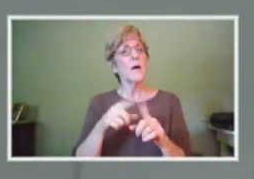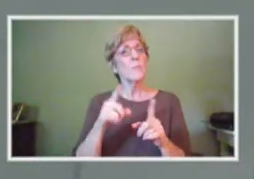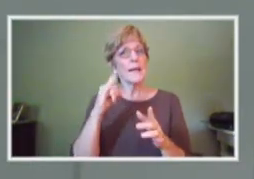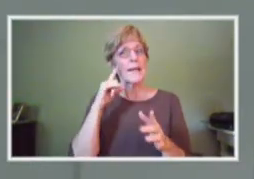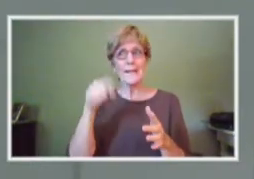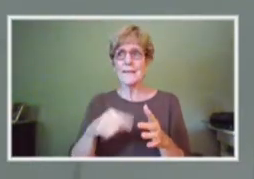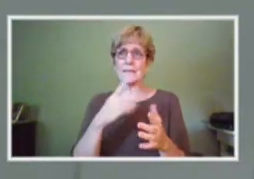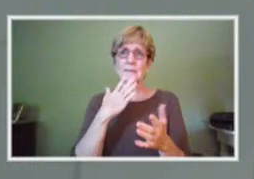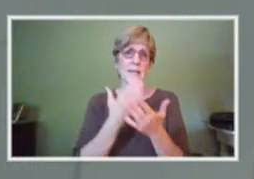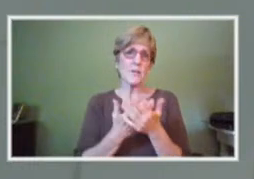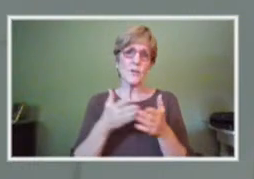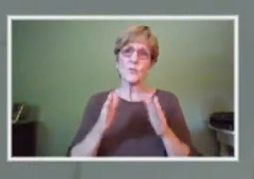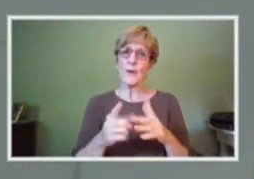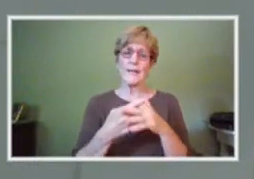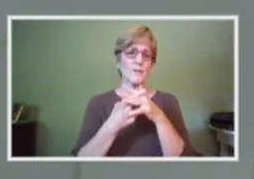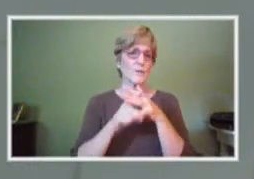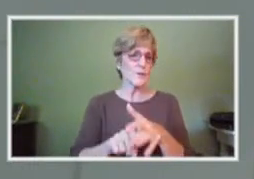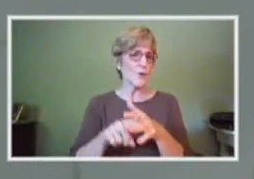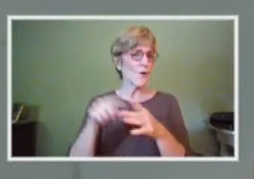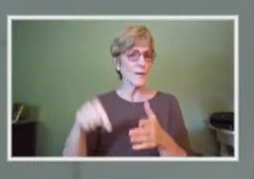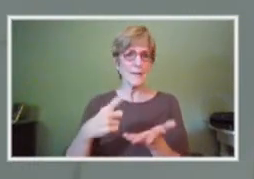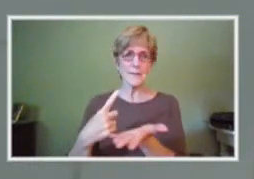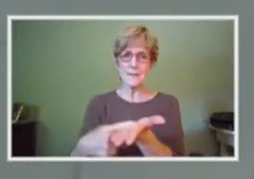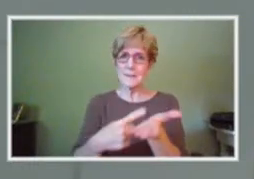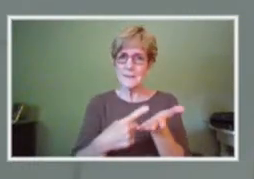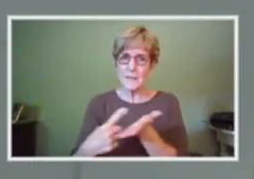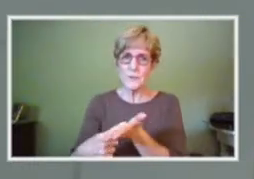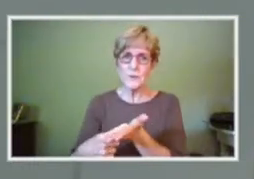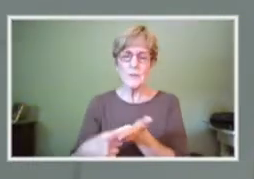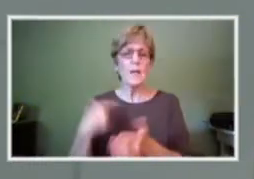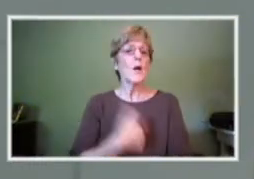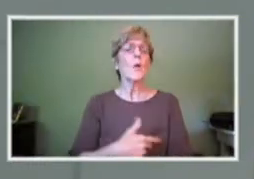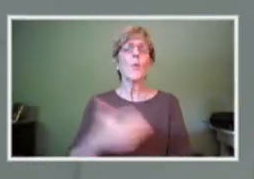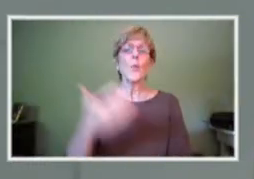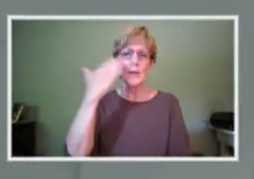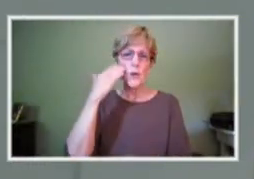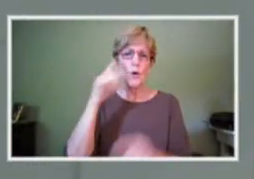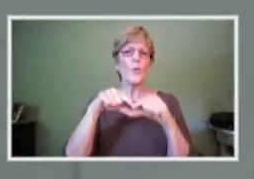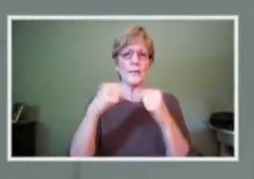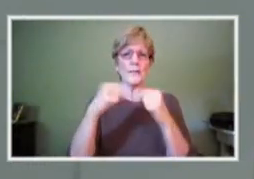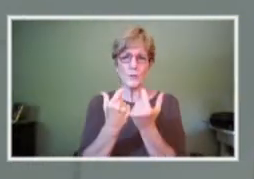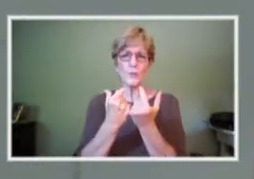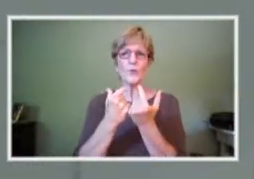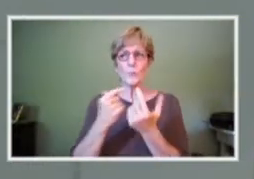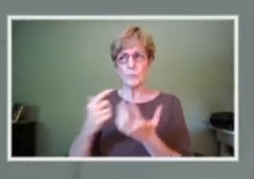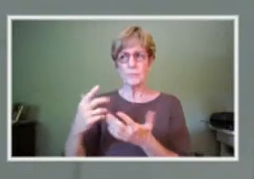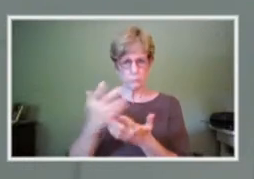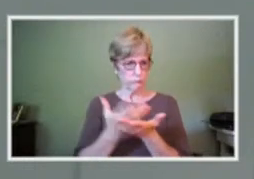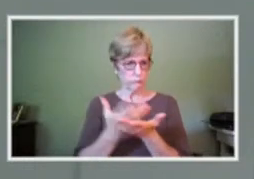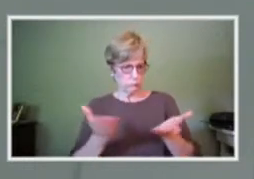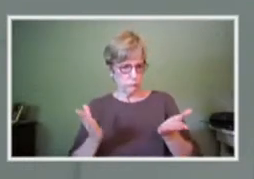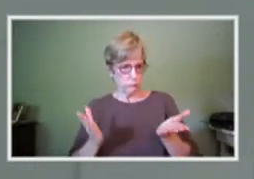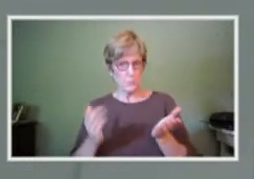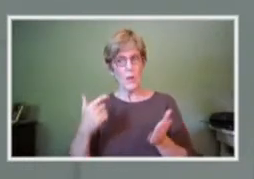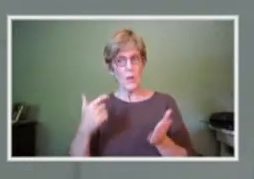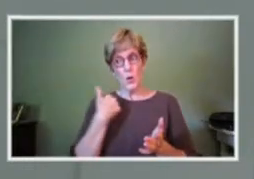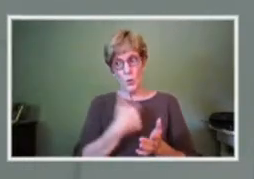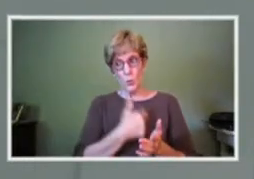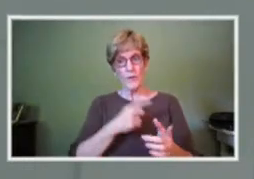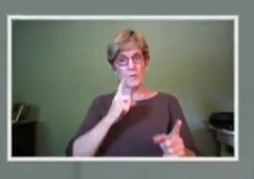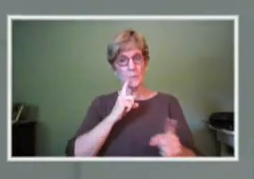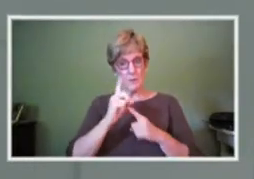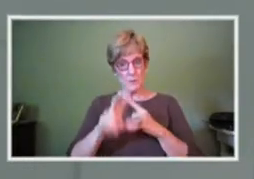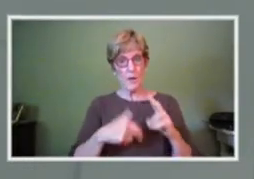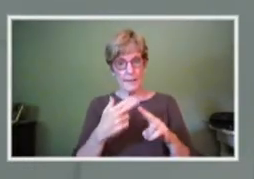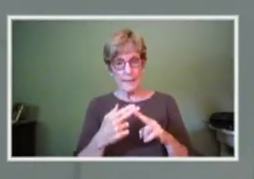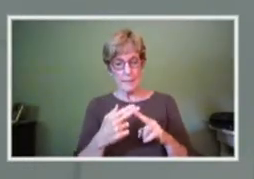way to start this discussion, because we know that as our group, as a collective, I believe that we've been talking about